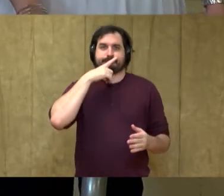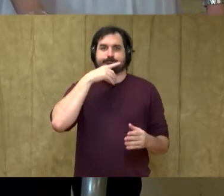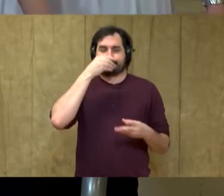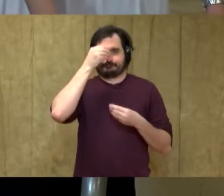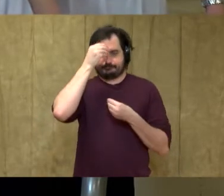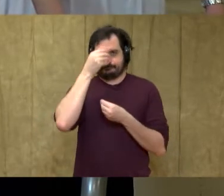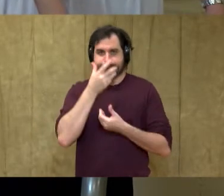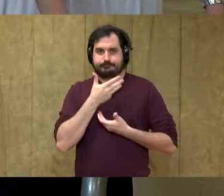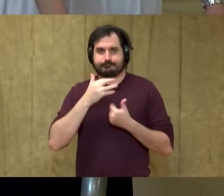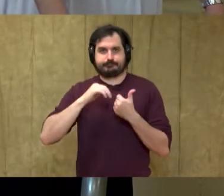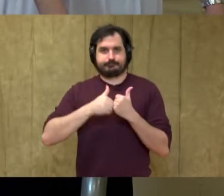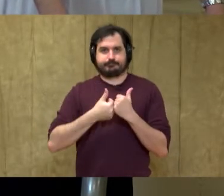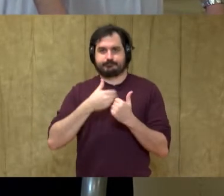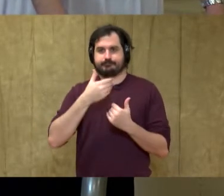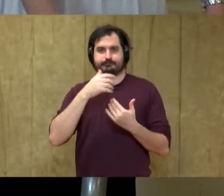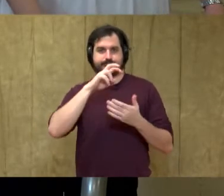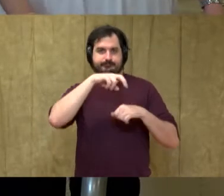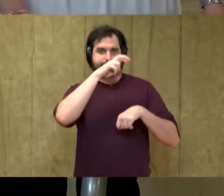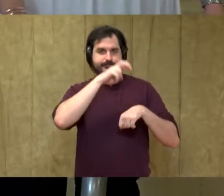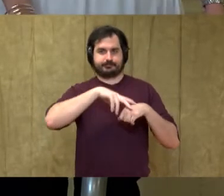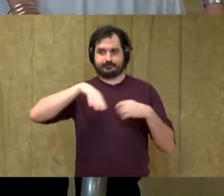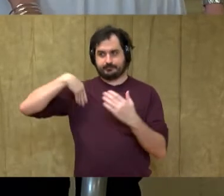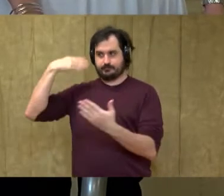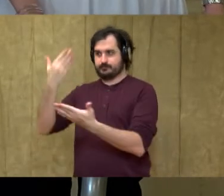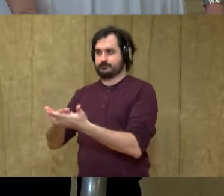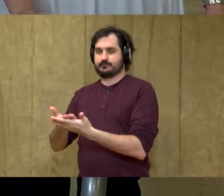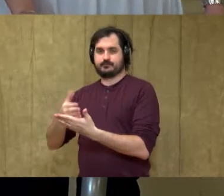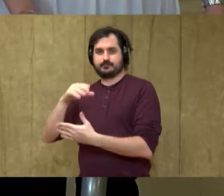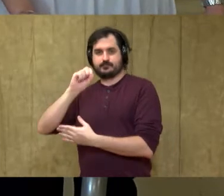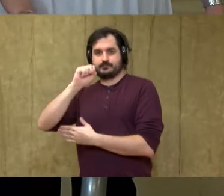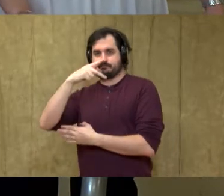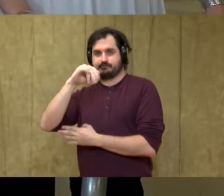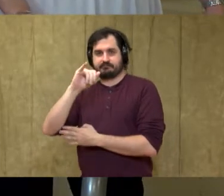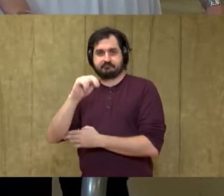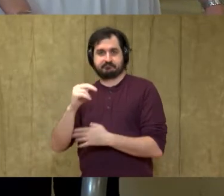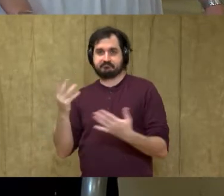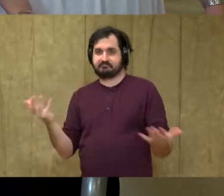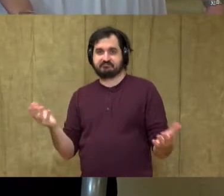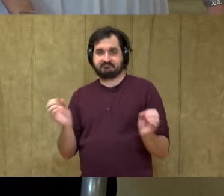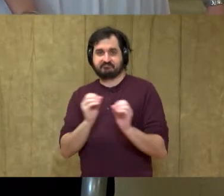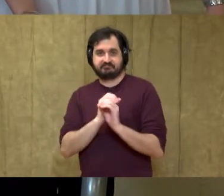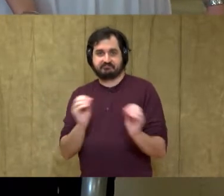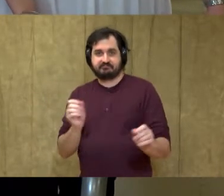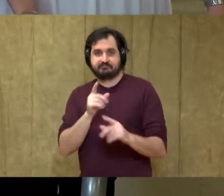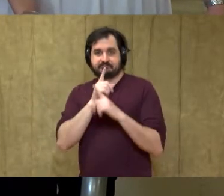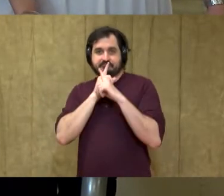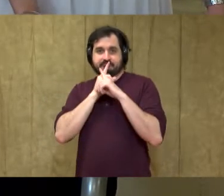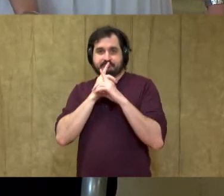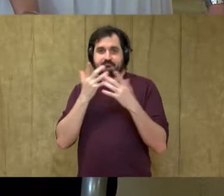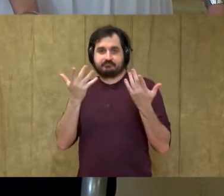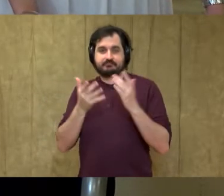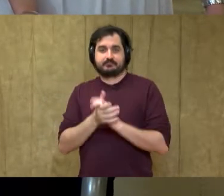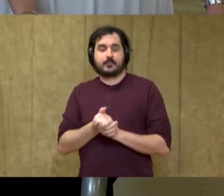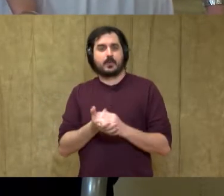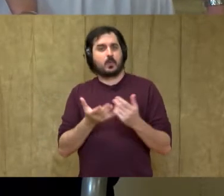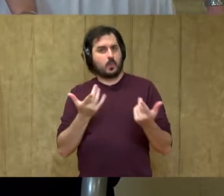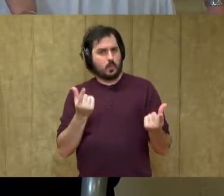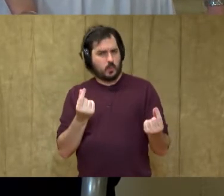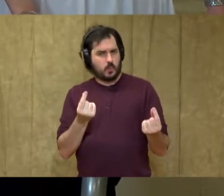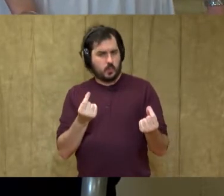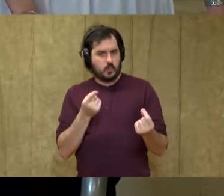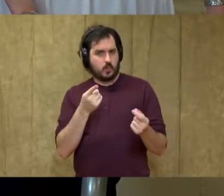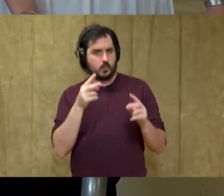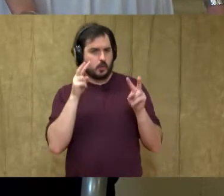inferences. So what we do is we take the details that they give us from the text. So we know that the potato is native to